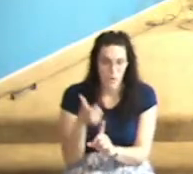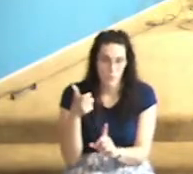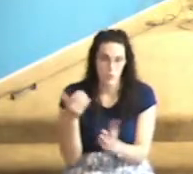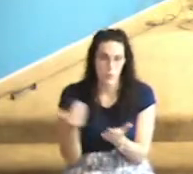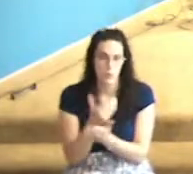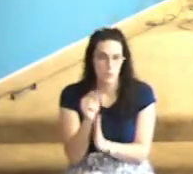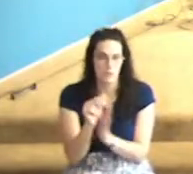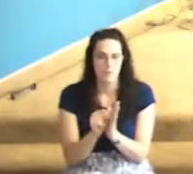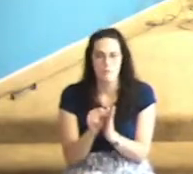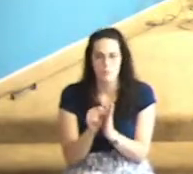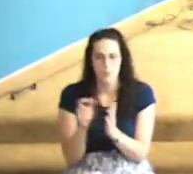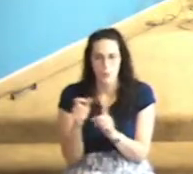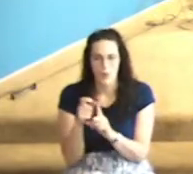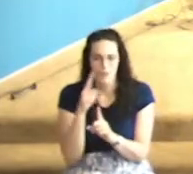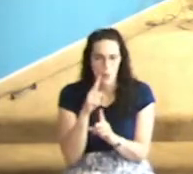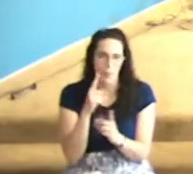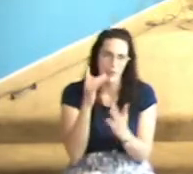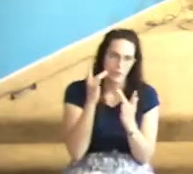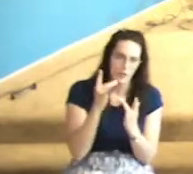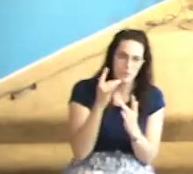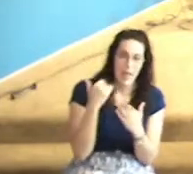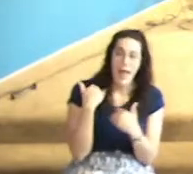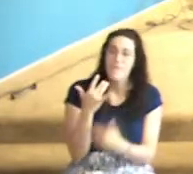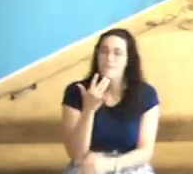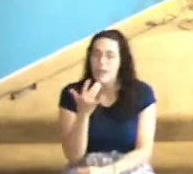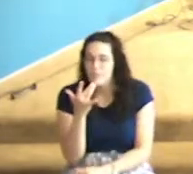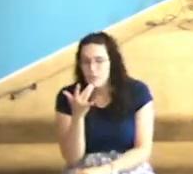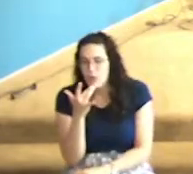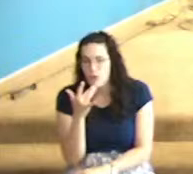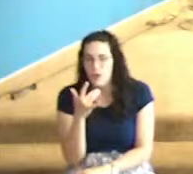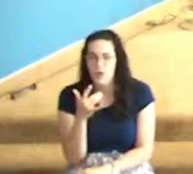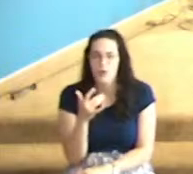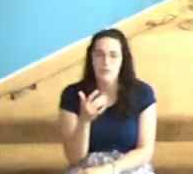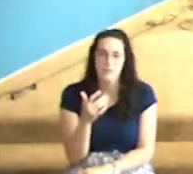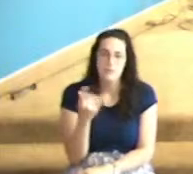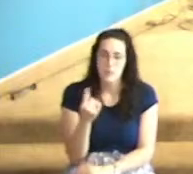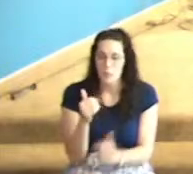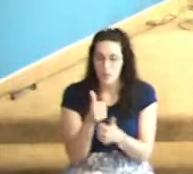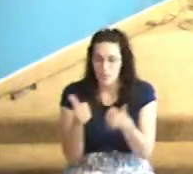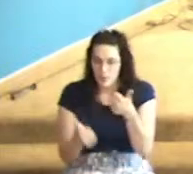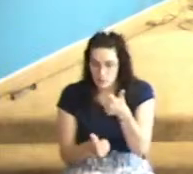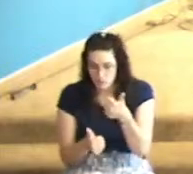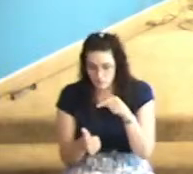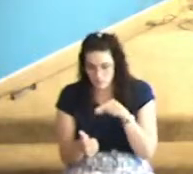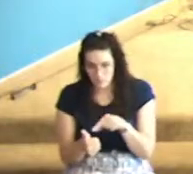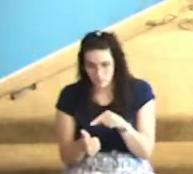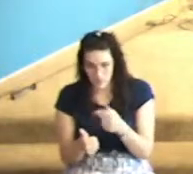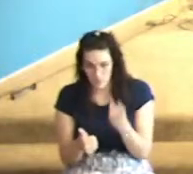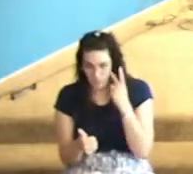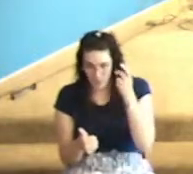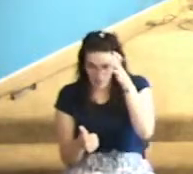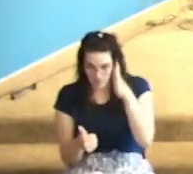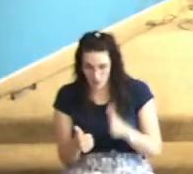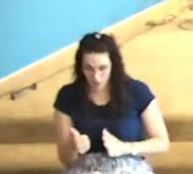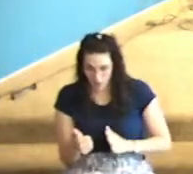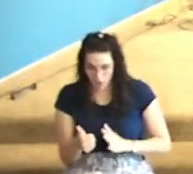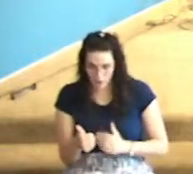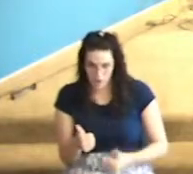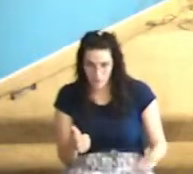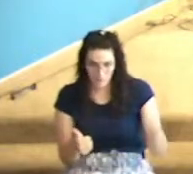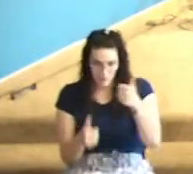for be gracious, have favor. Someone lesser, blind guy, "Jesus, Son of David, you're a